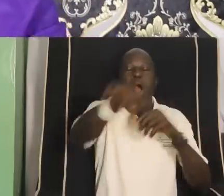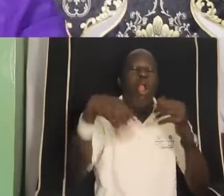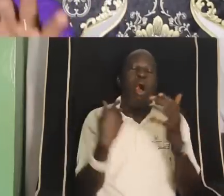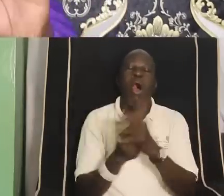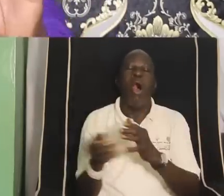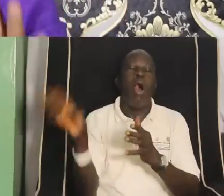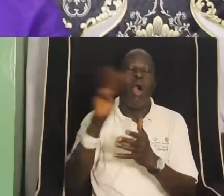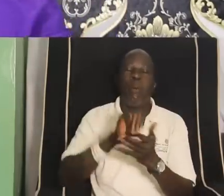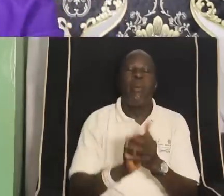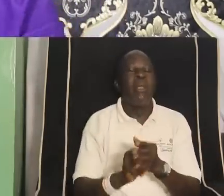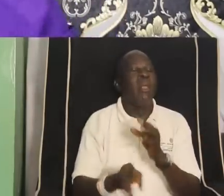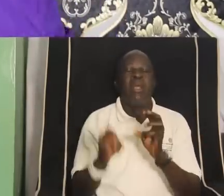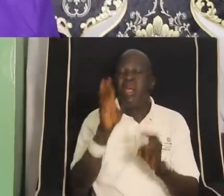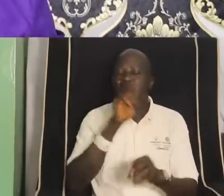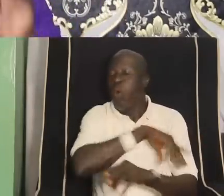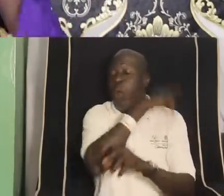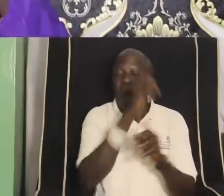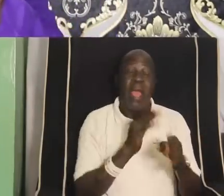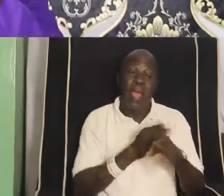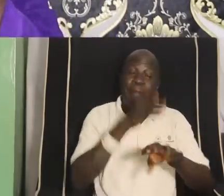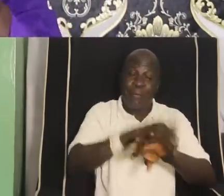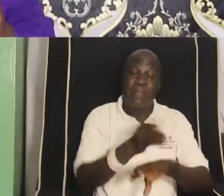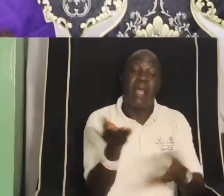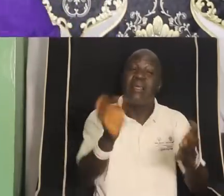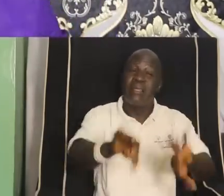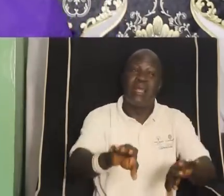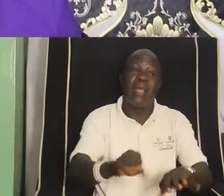were. Lẹ́yìn ìgbà tó ń pàápàá fayé sílẹ̀.